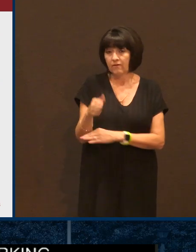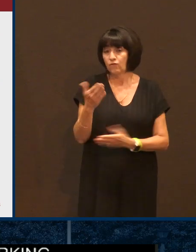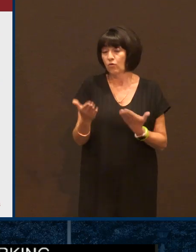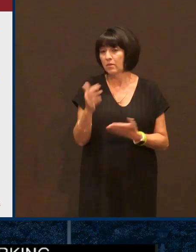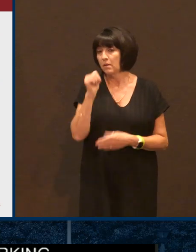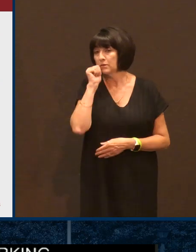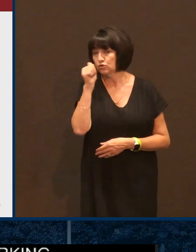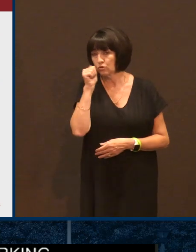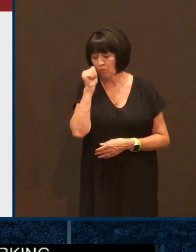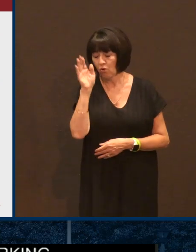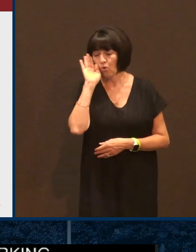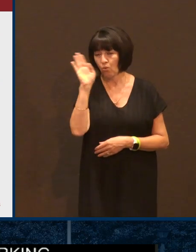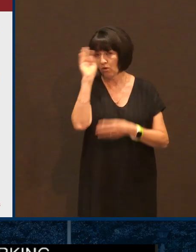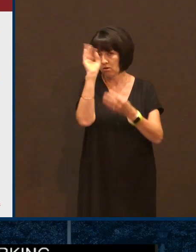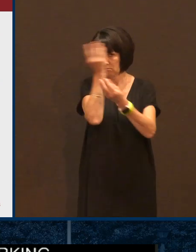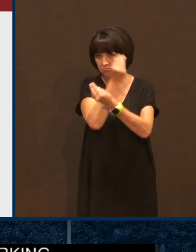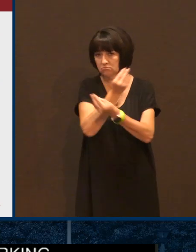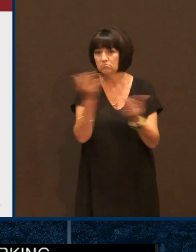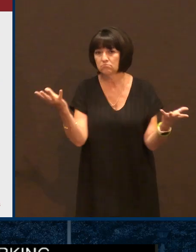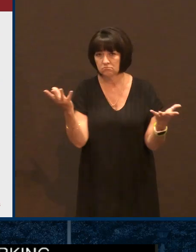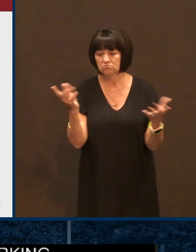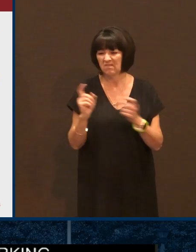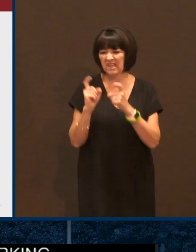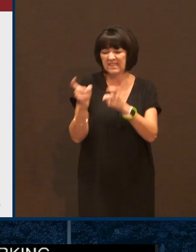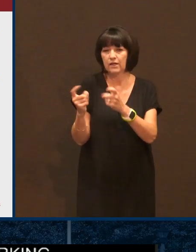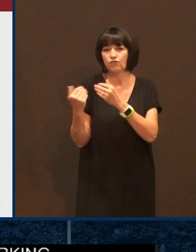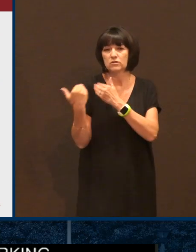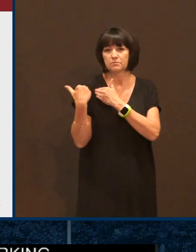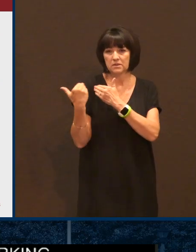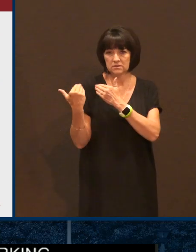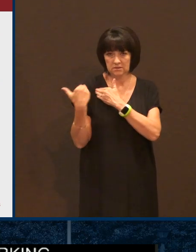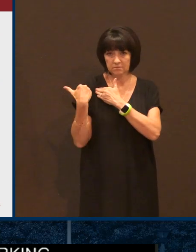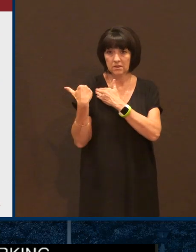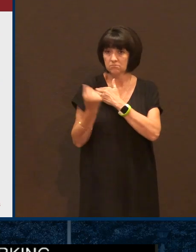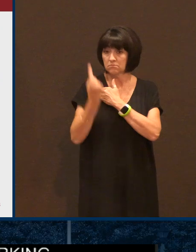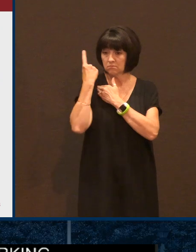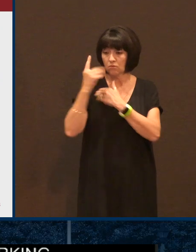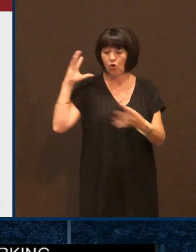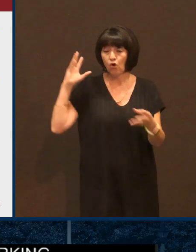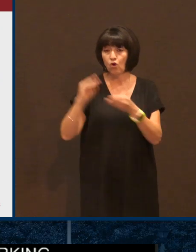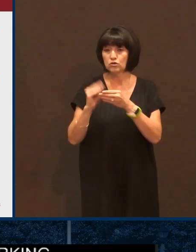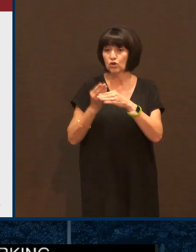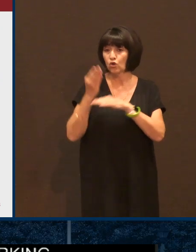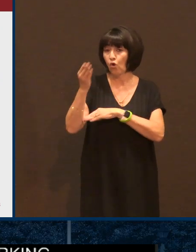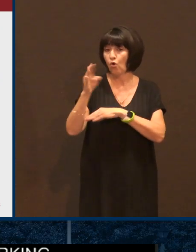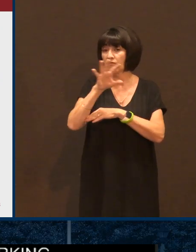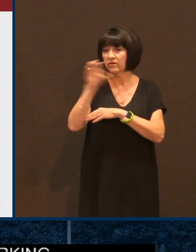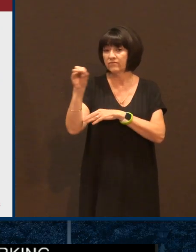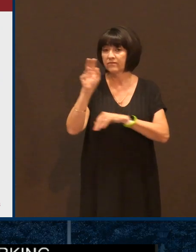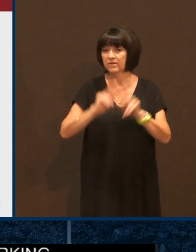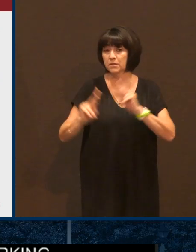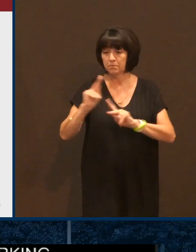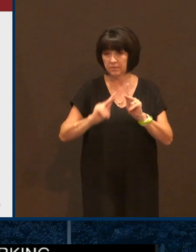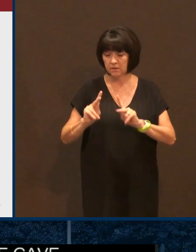a charge to those members, over 50 of our Delawareans, ranging from students to legislators, from